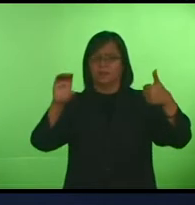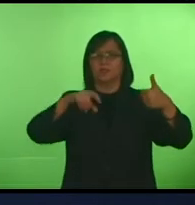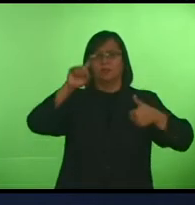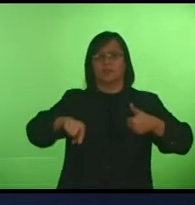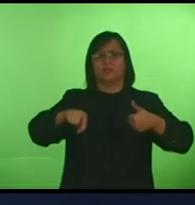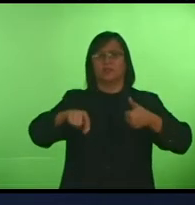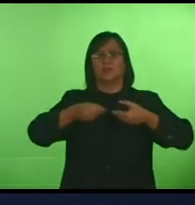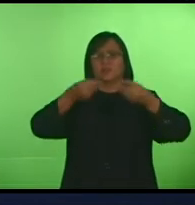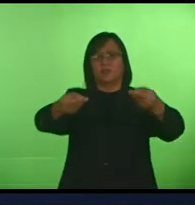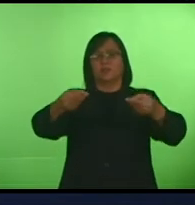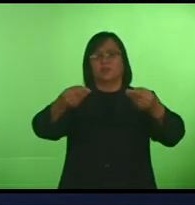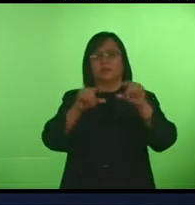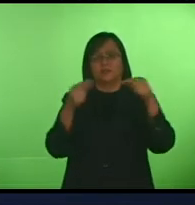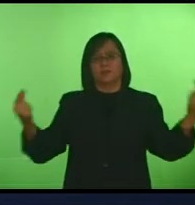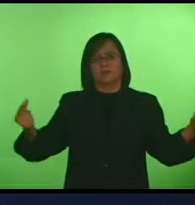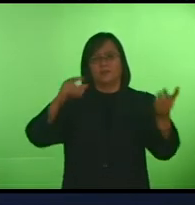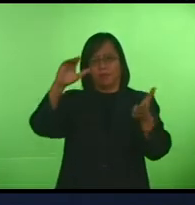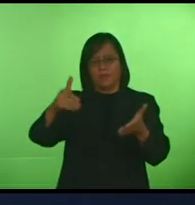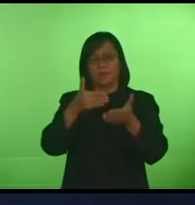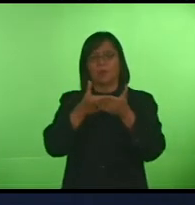general introduction of what